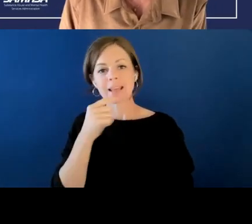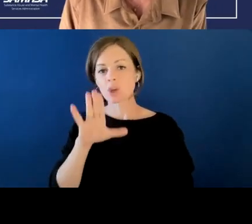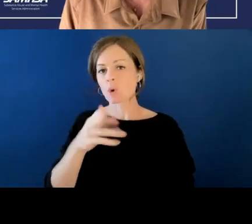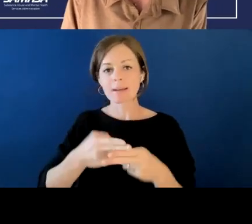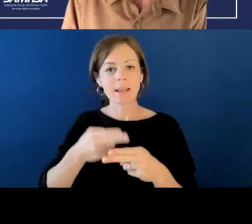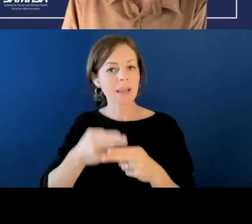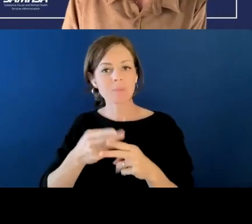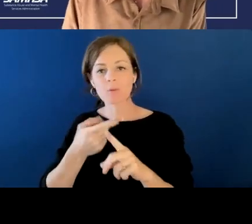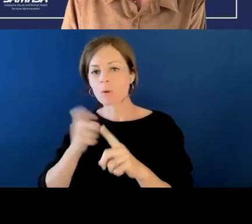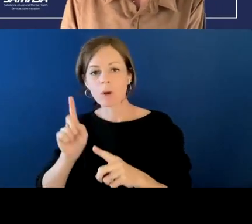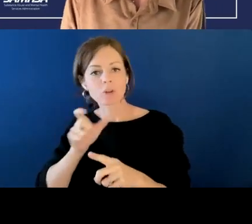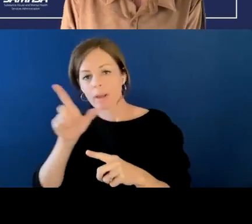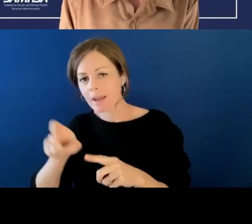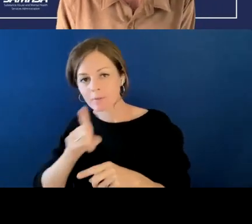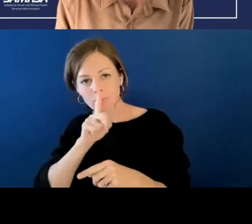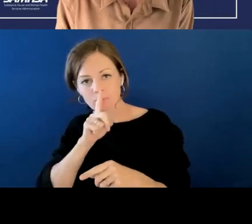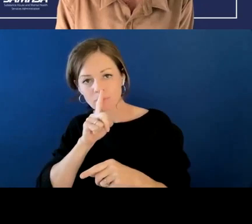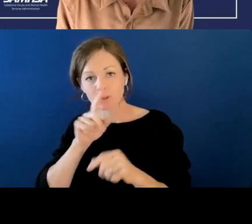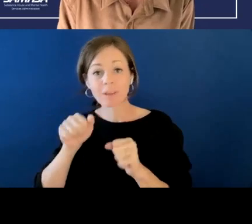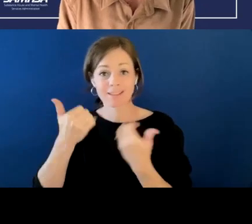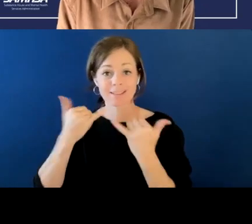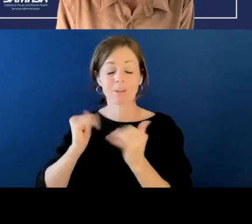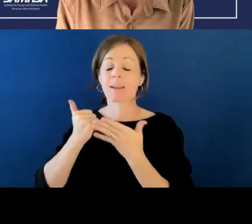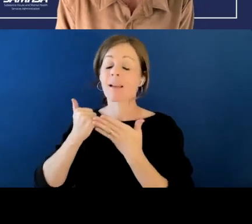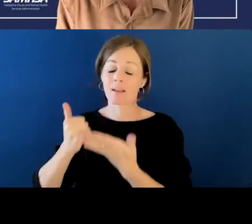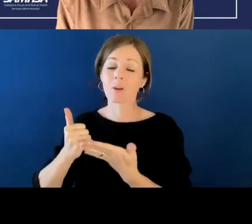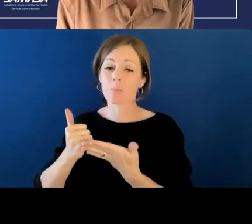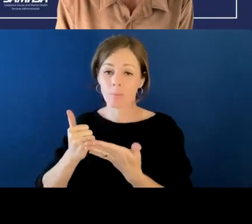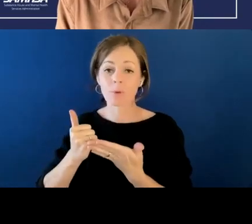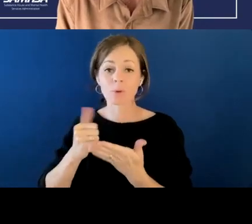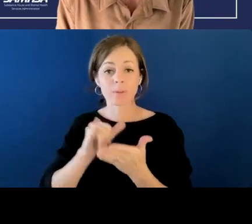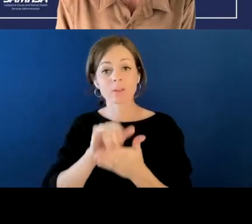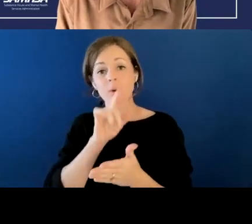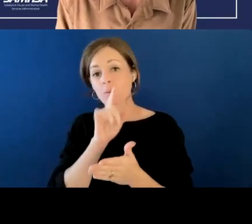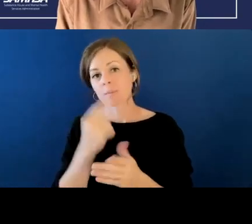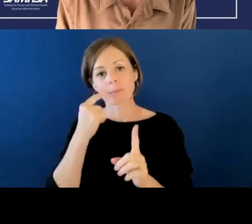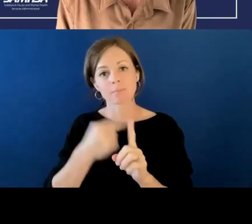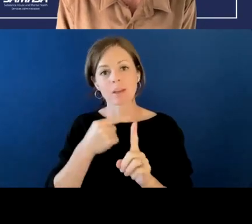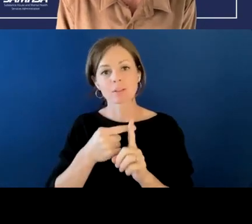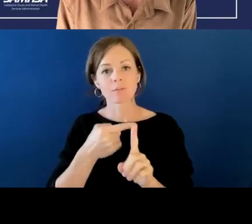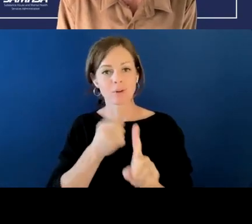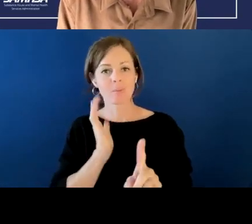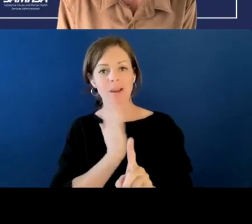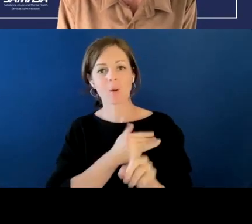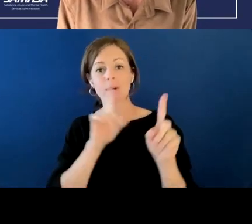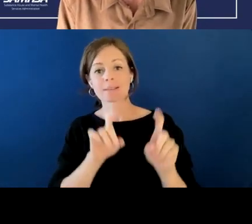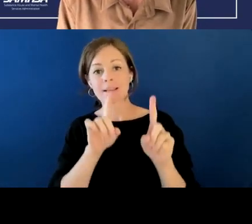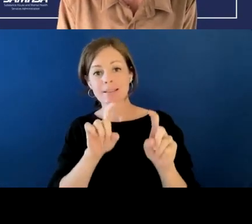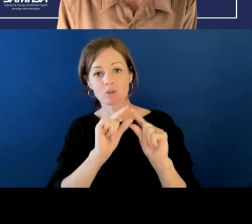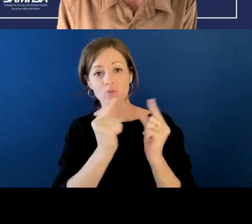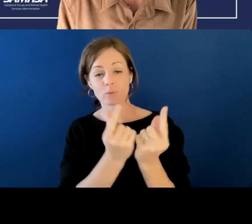get help." Those kind of things have been really resonant so far with our testing groups. So